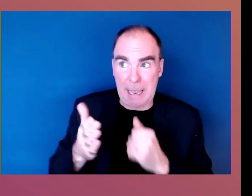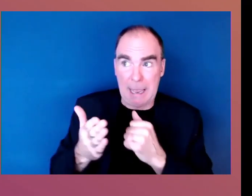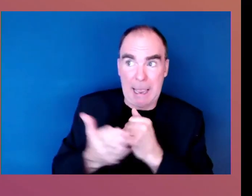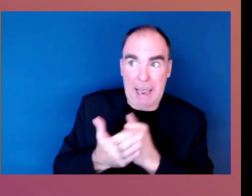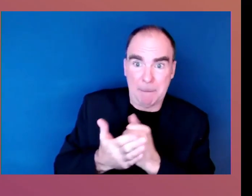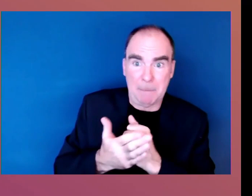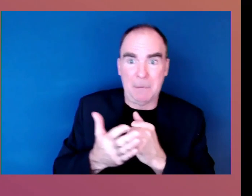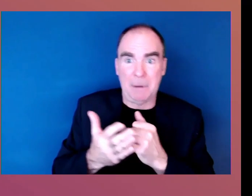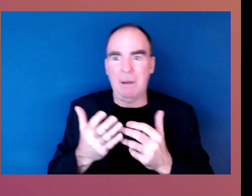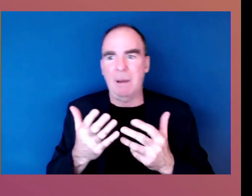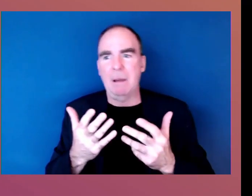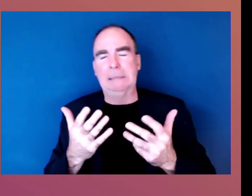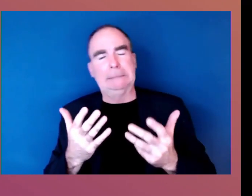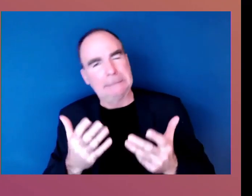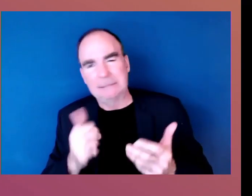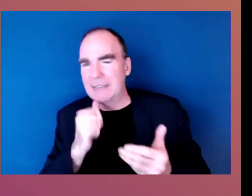buttons for